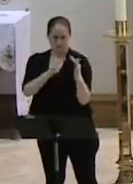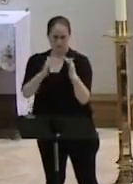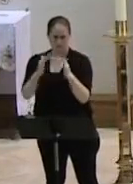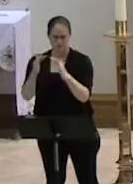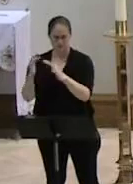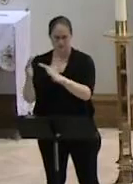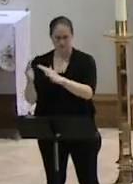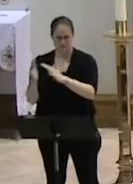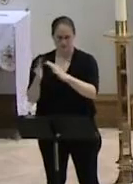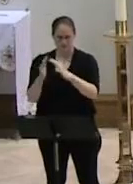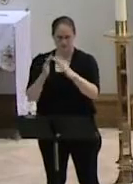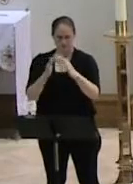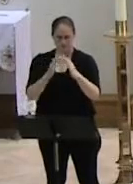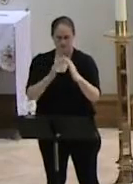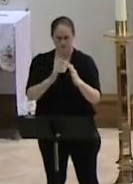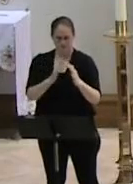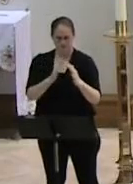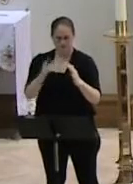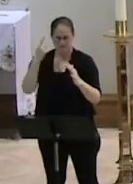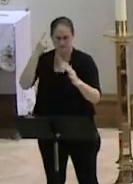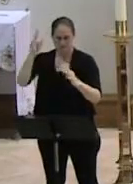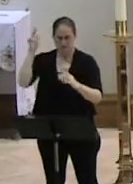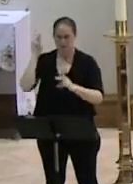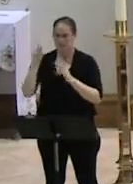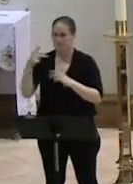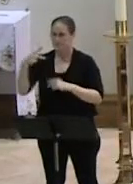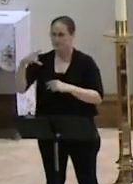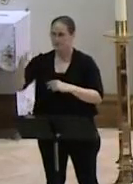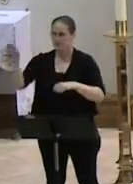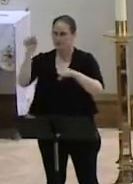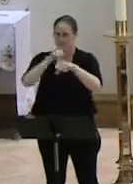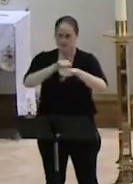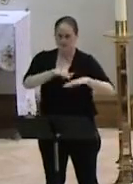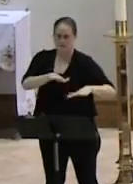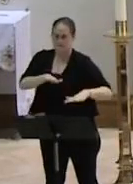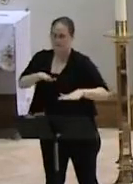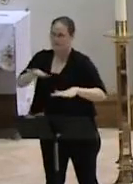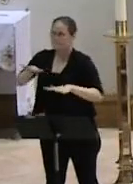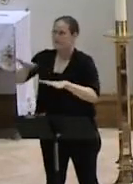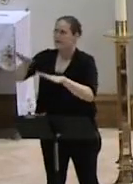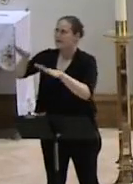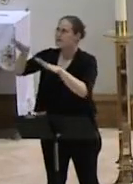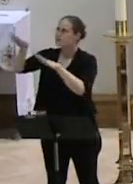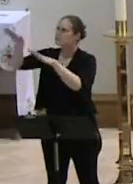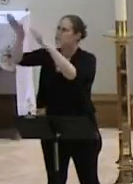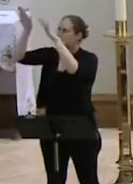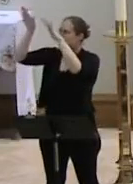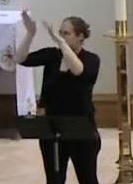Oh,